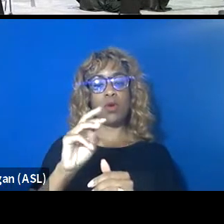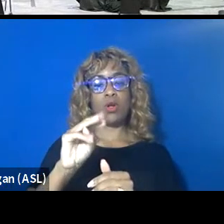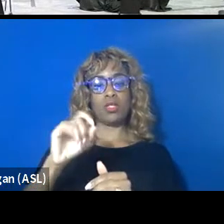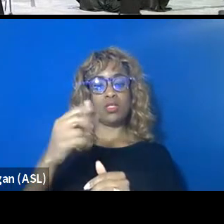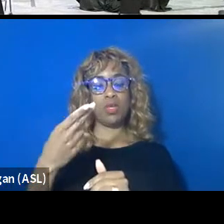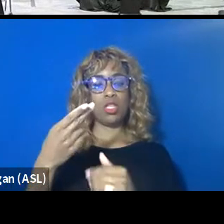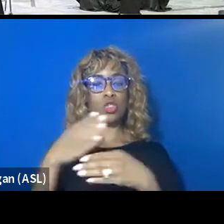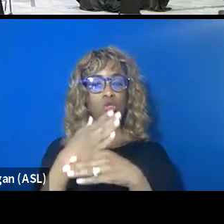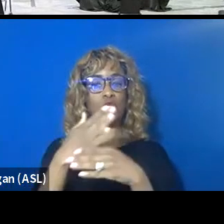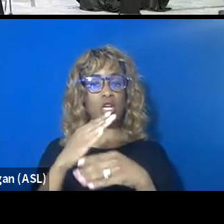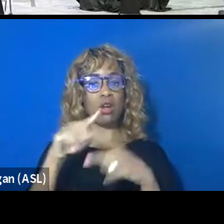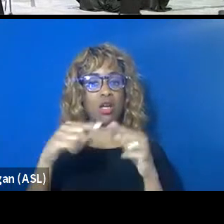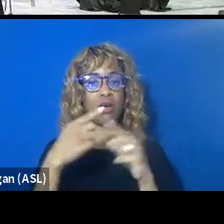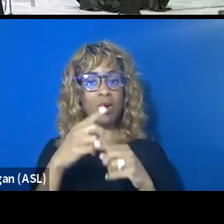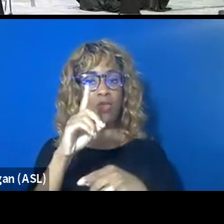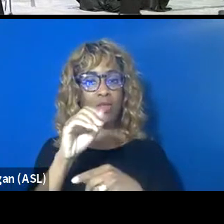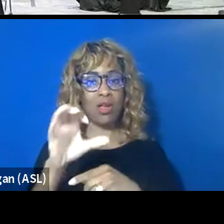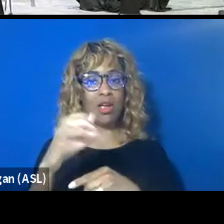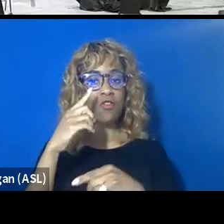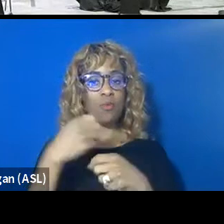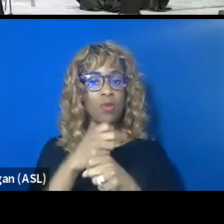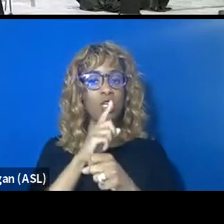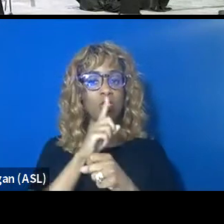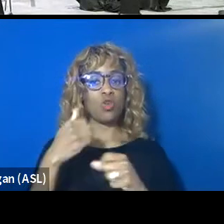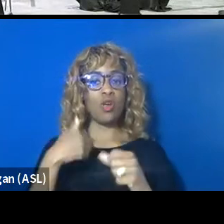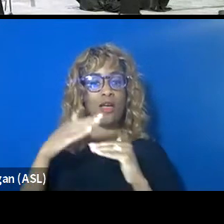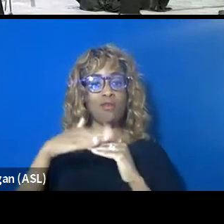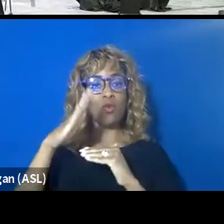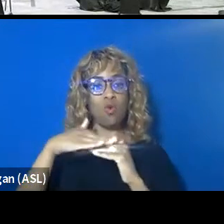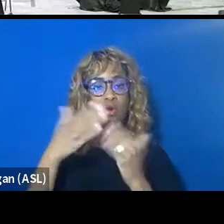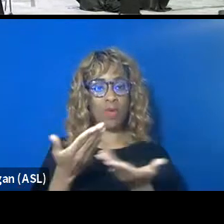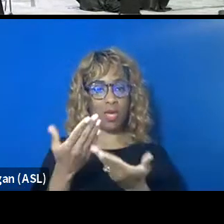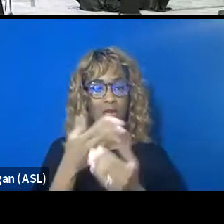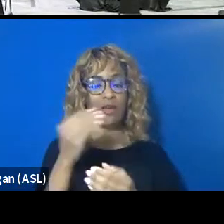document assuring quorums and notification of absence.